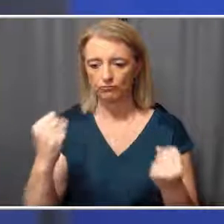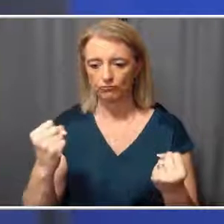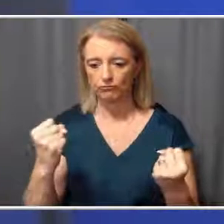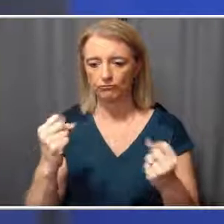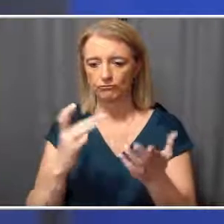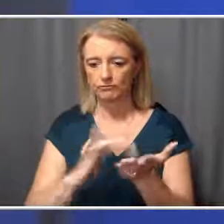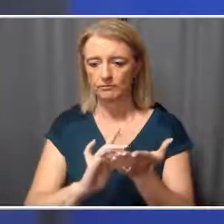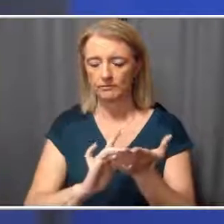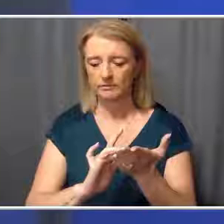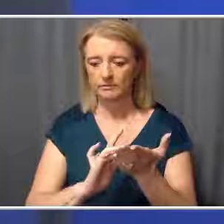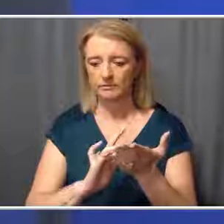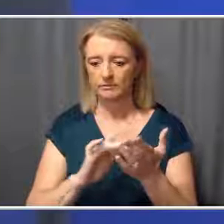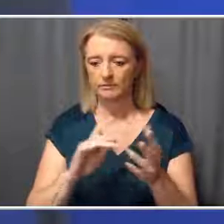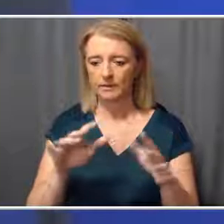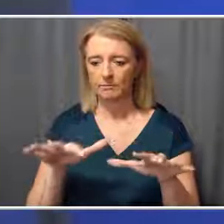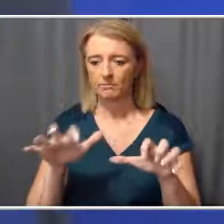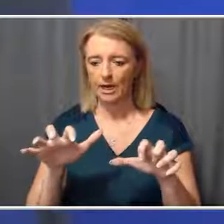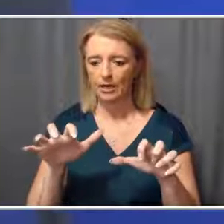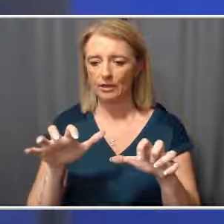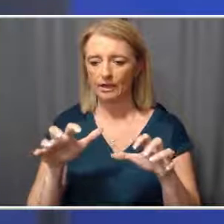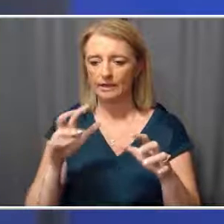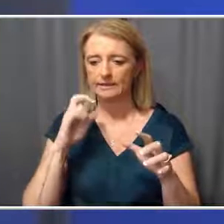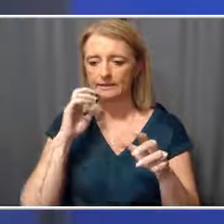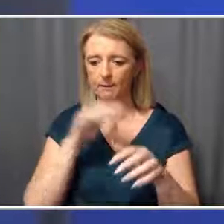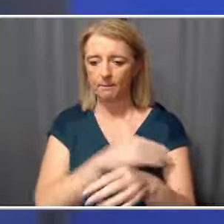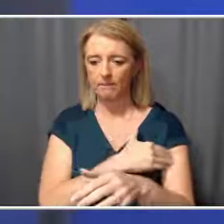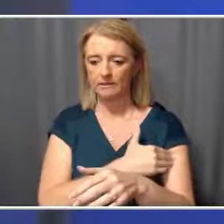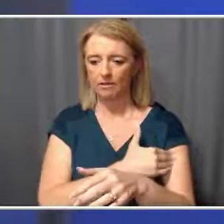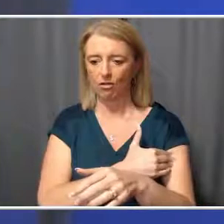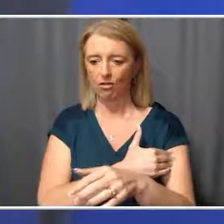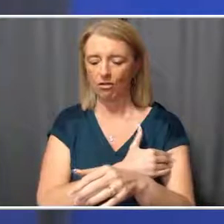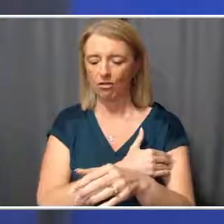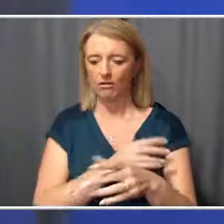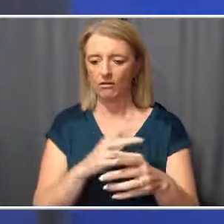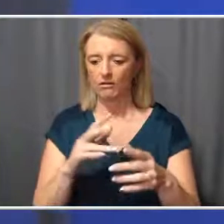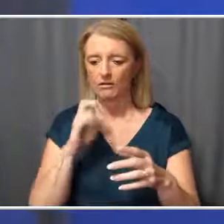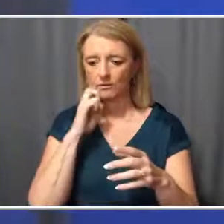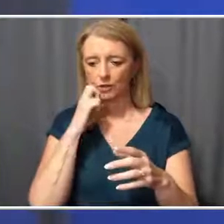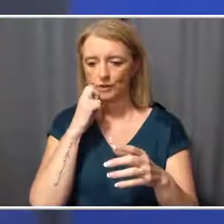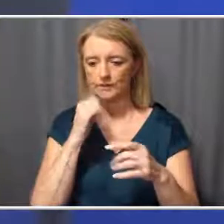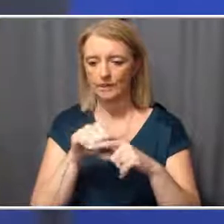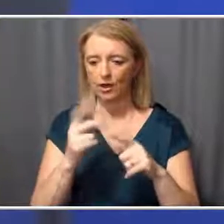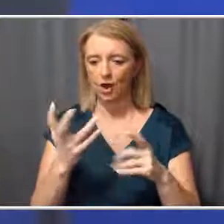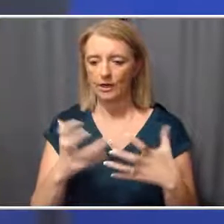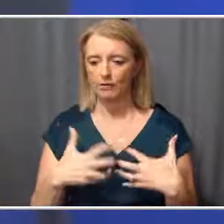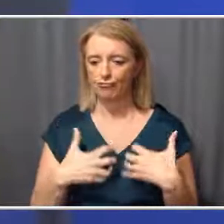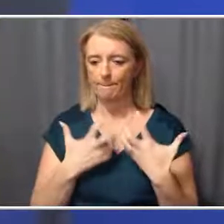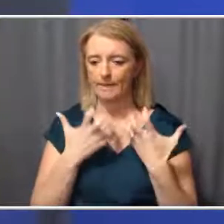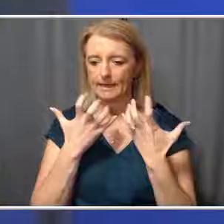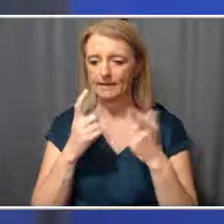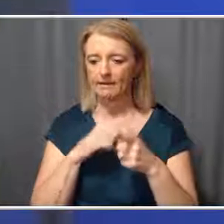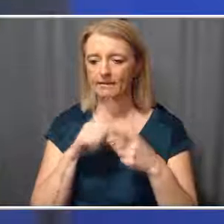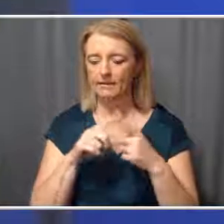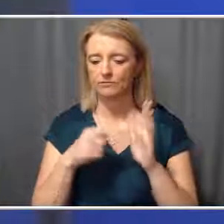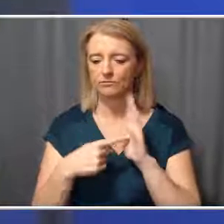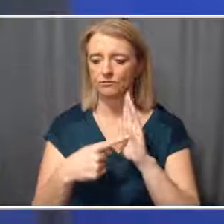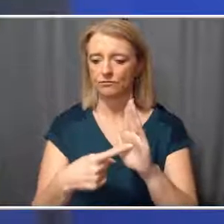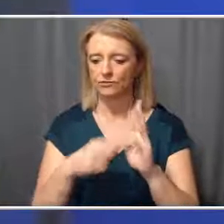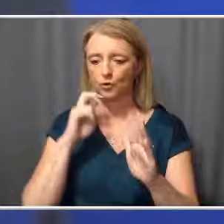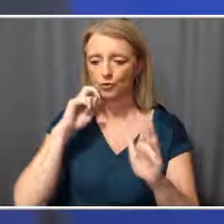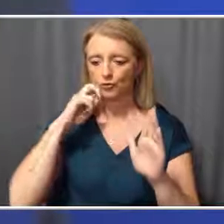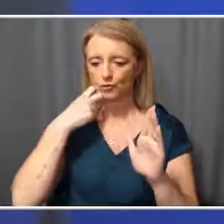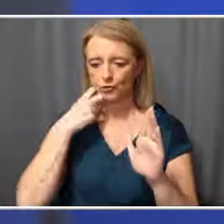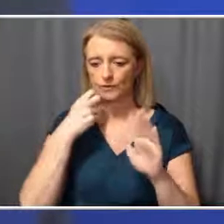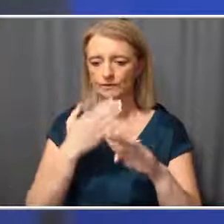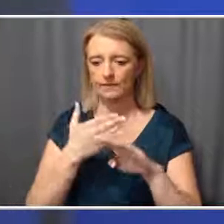we show this, we want to consider this a warning to anyone that's squeamish. There's not a lot of blood or anything like that, but if you don't want to see a